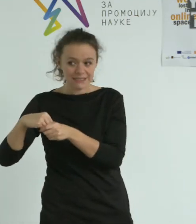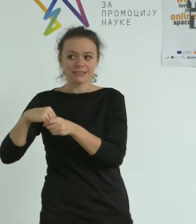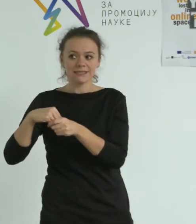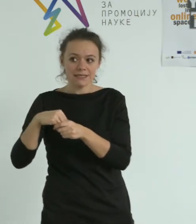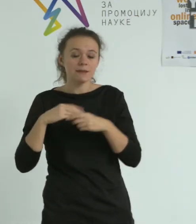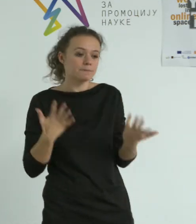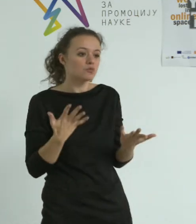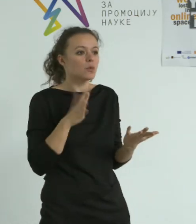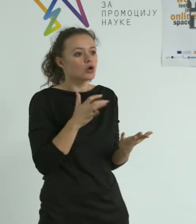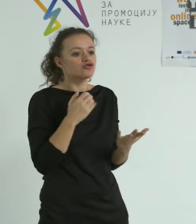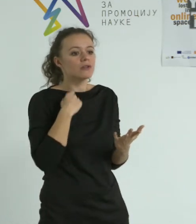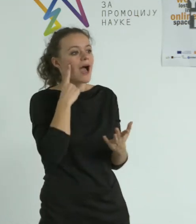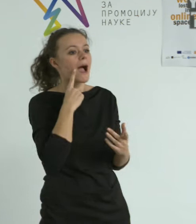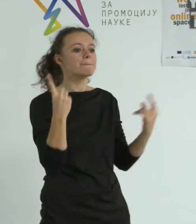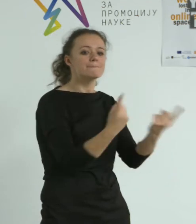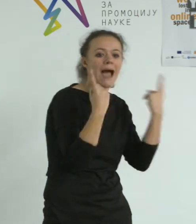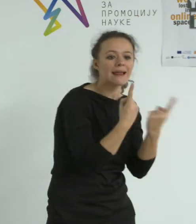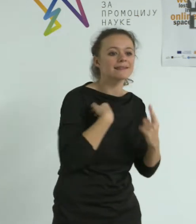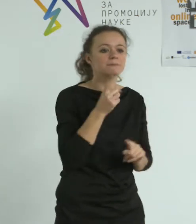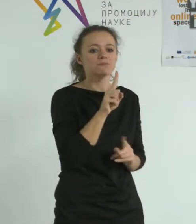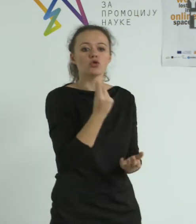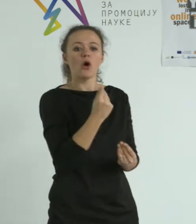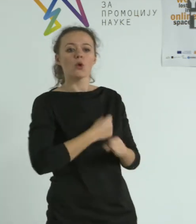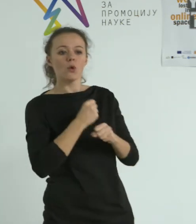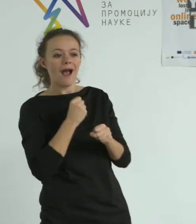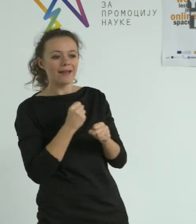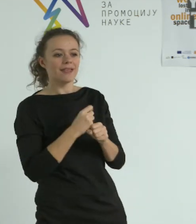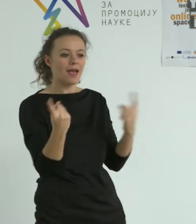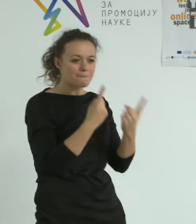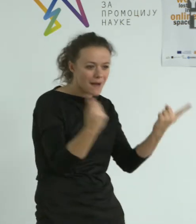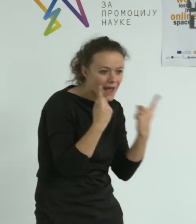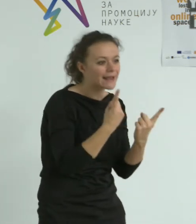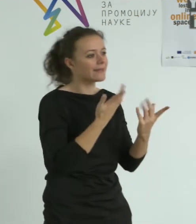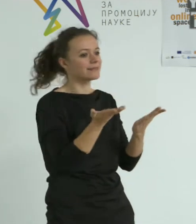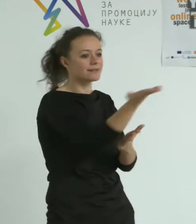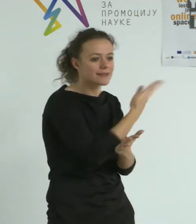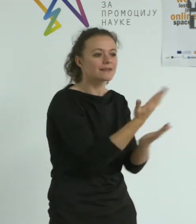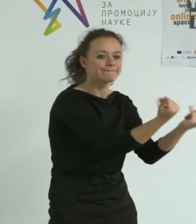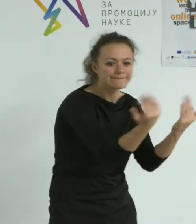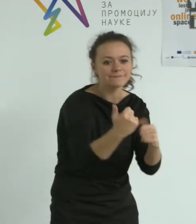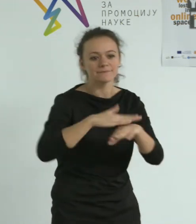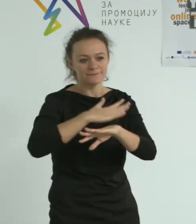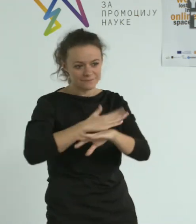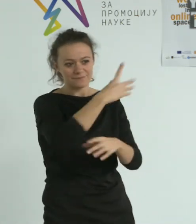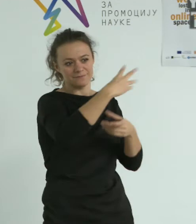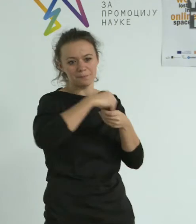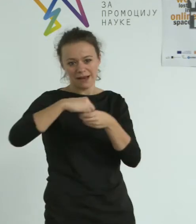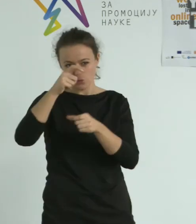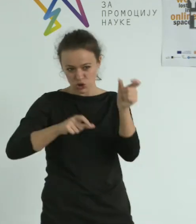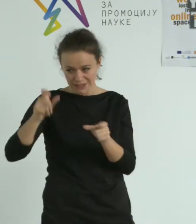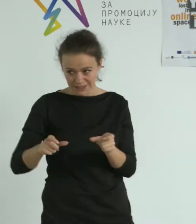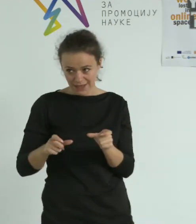wasn't, we didn't do well with the marketing part, so we had very few participants. On the other